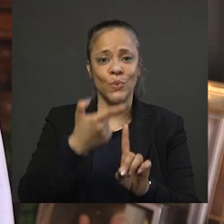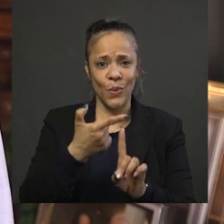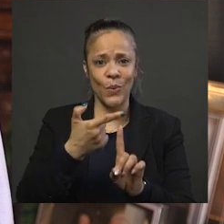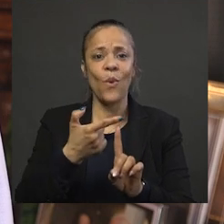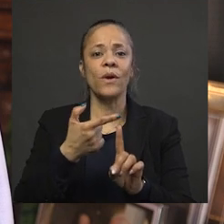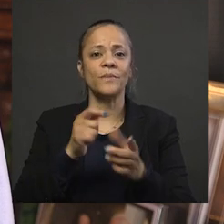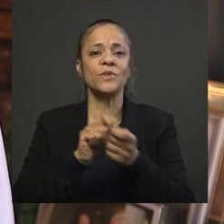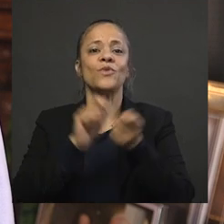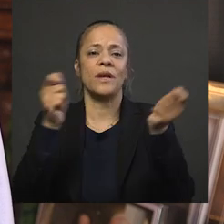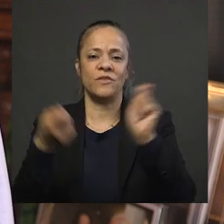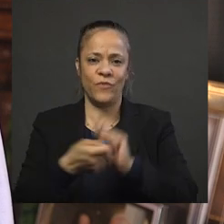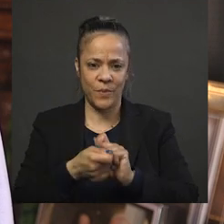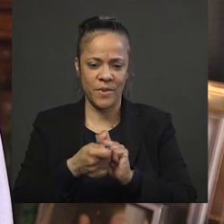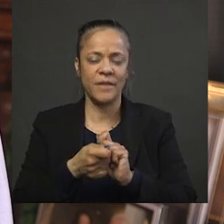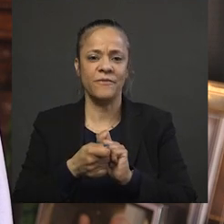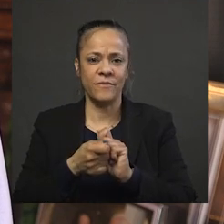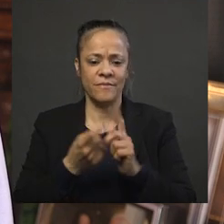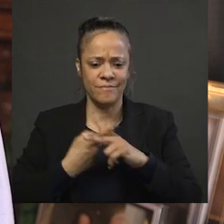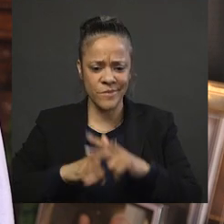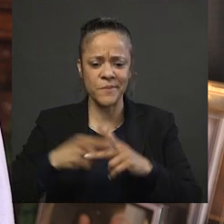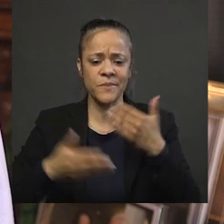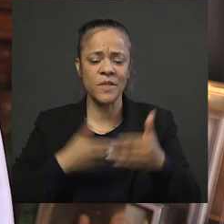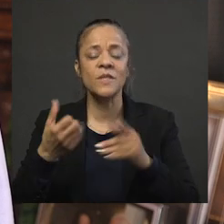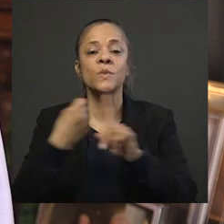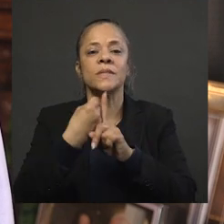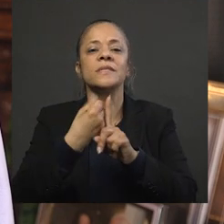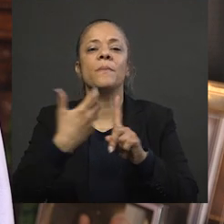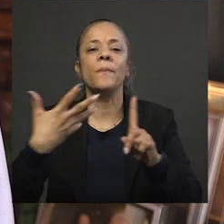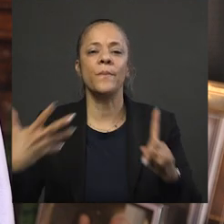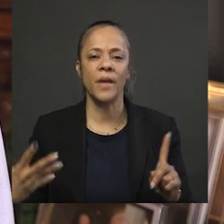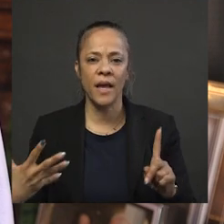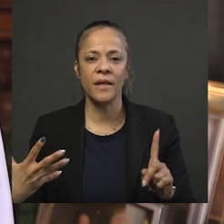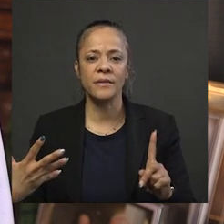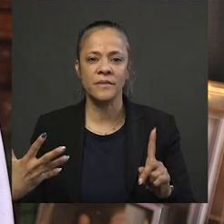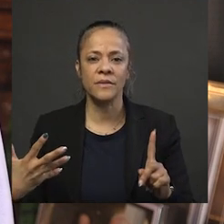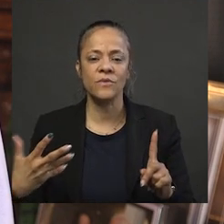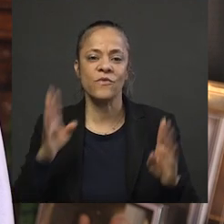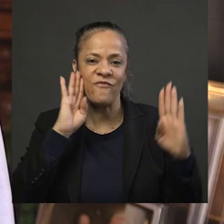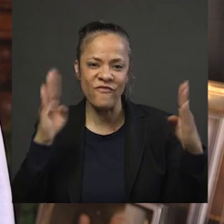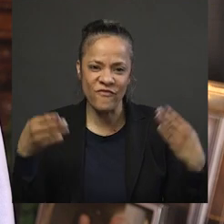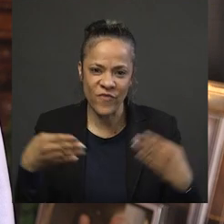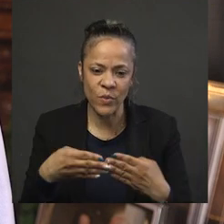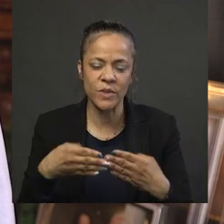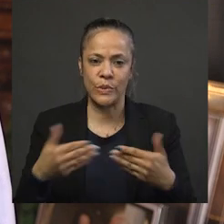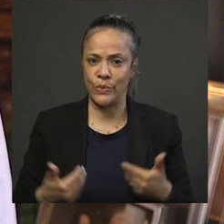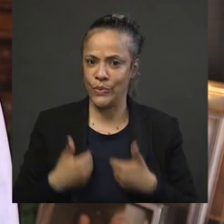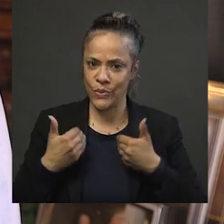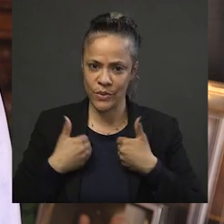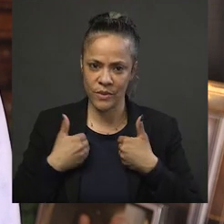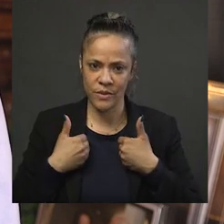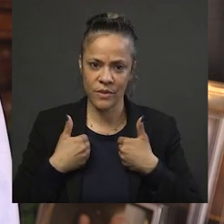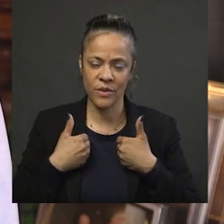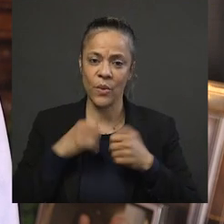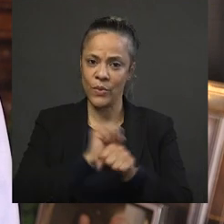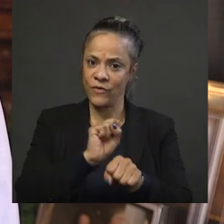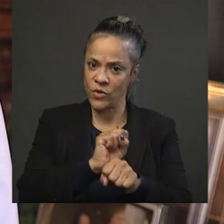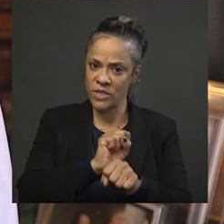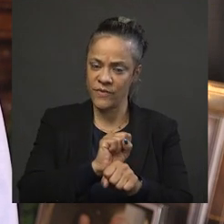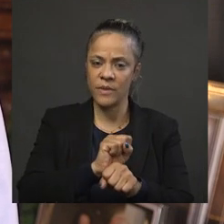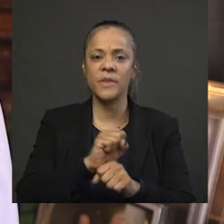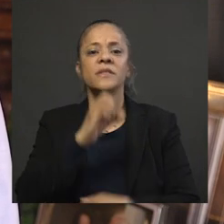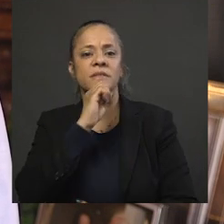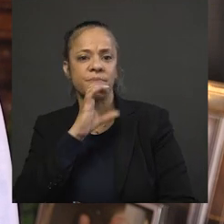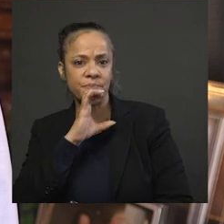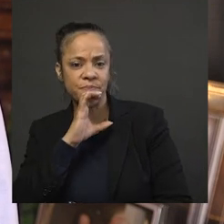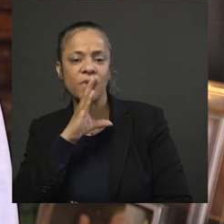we made transformative steps to expand the broad range of resident services with a particular focus on youth, workforce development,